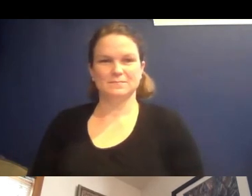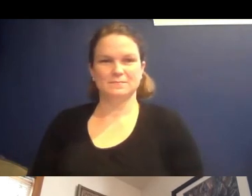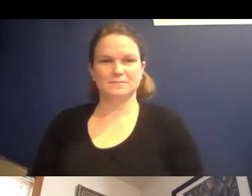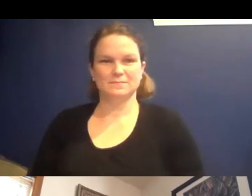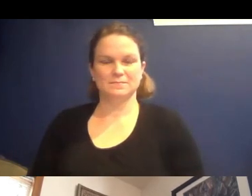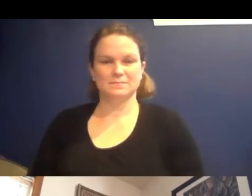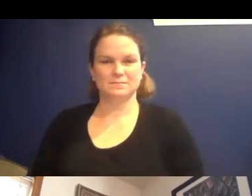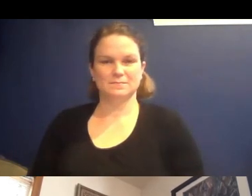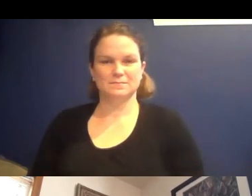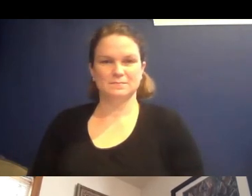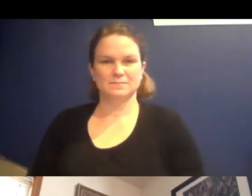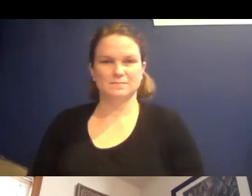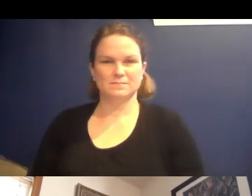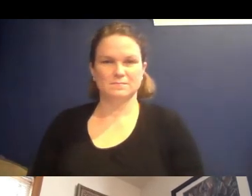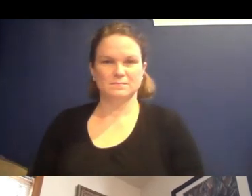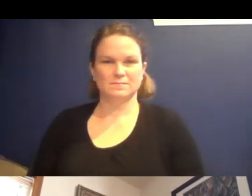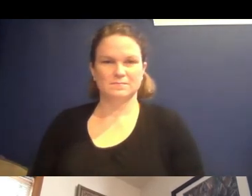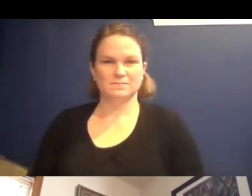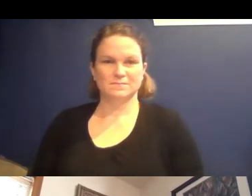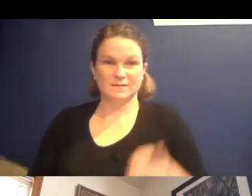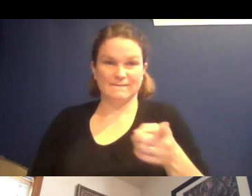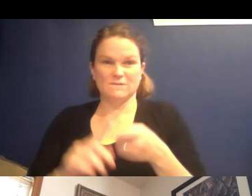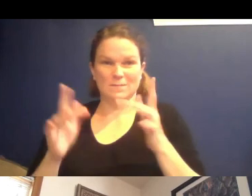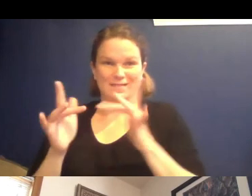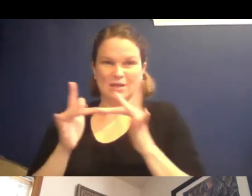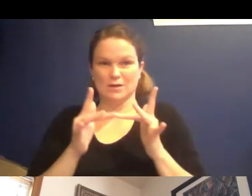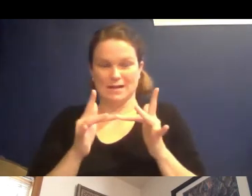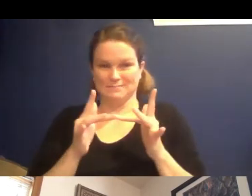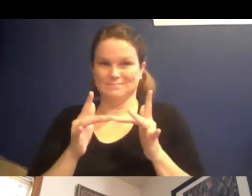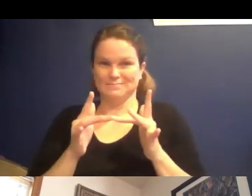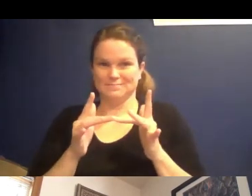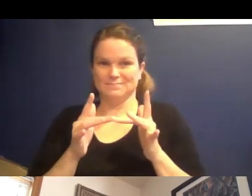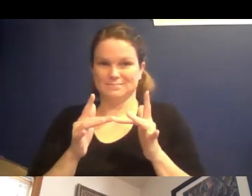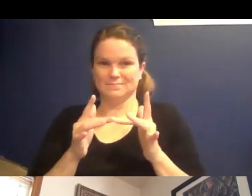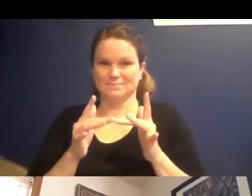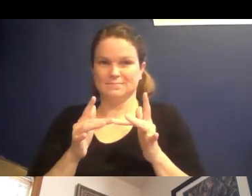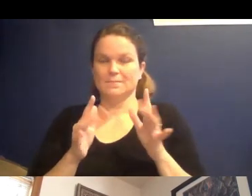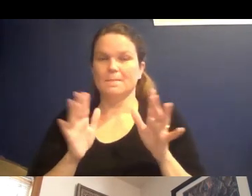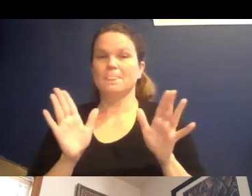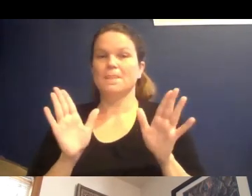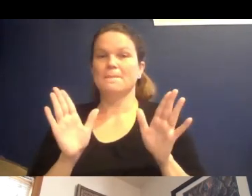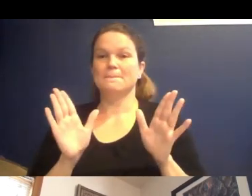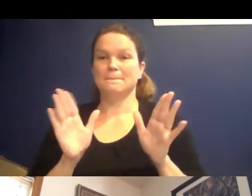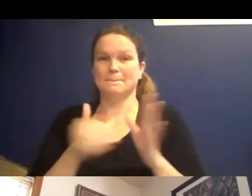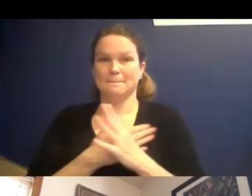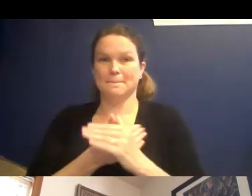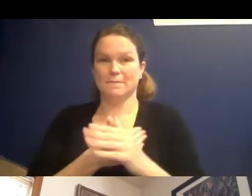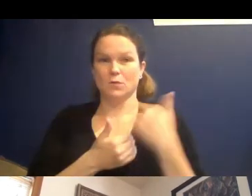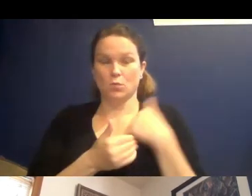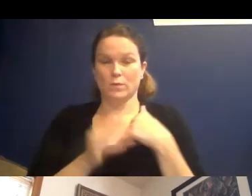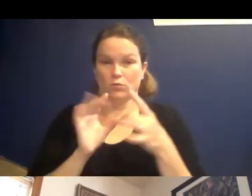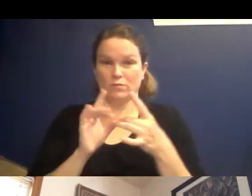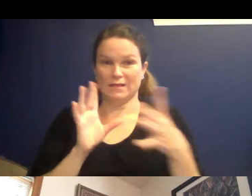So this is from the internet. This was the butterfly that we released, and it was